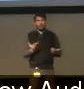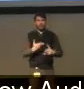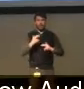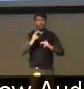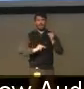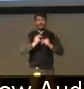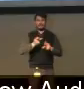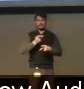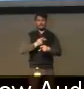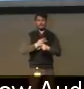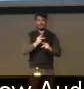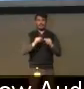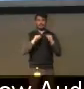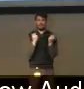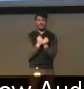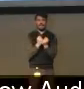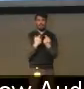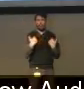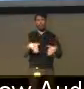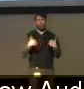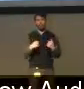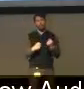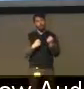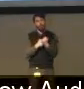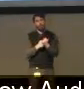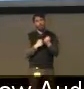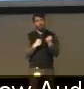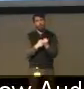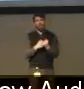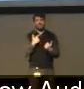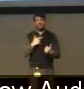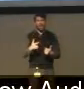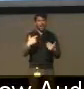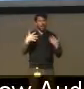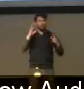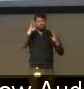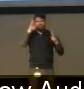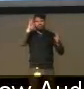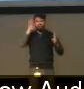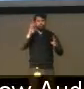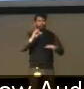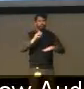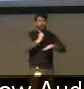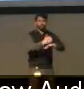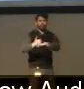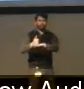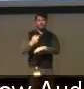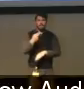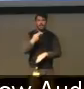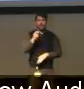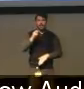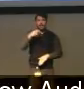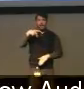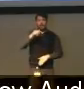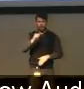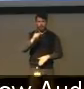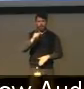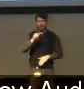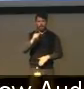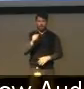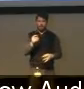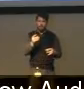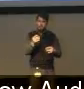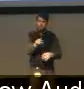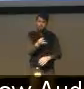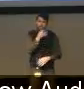who have been able to creatively deploy HEPA filters, so high efficiency filters to filter out